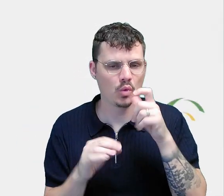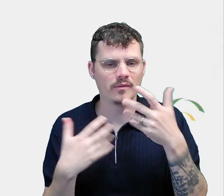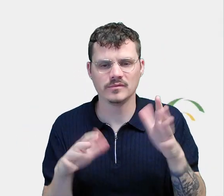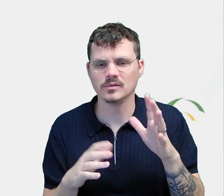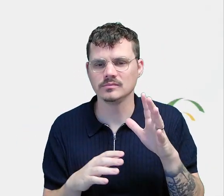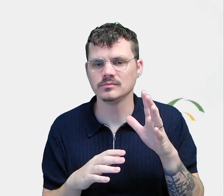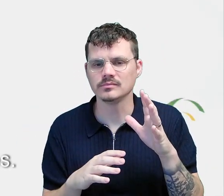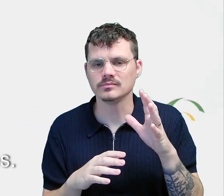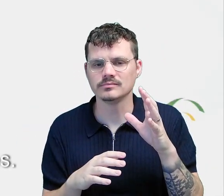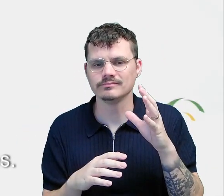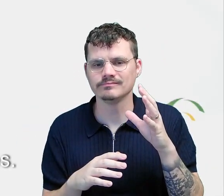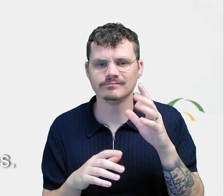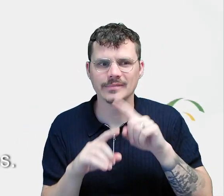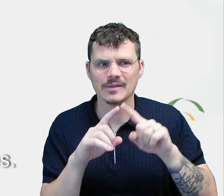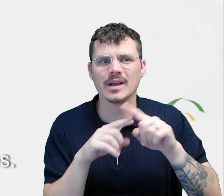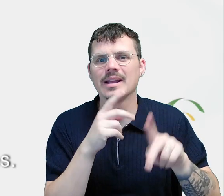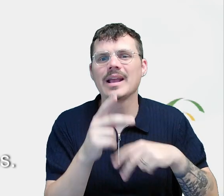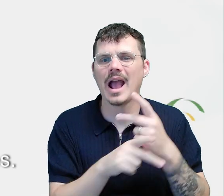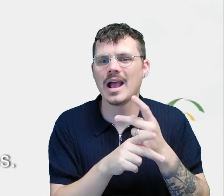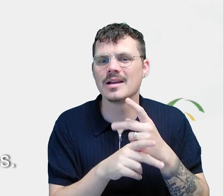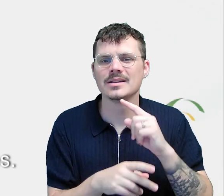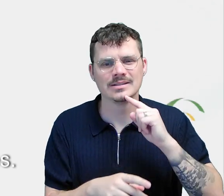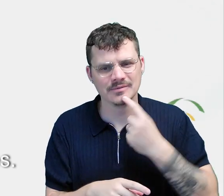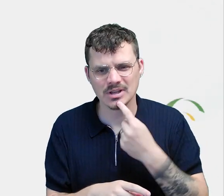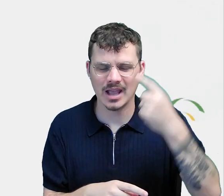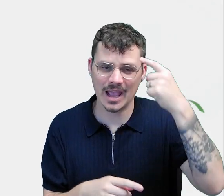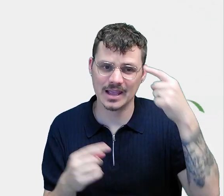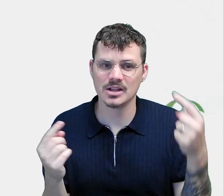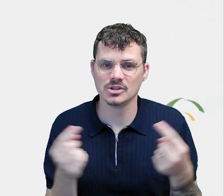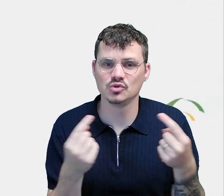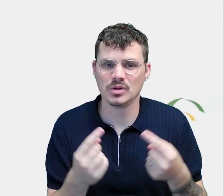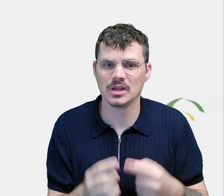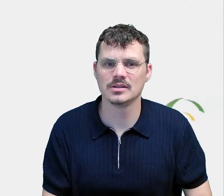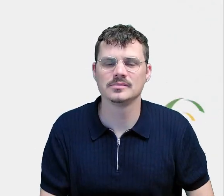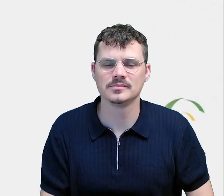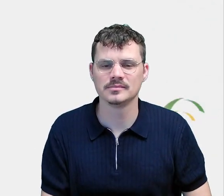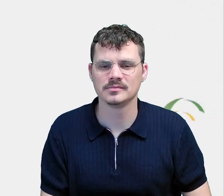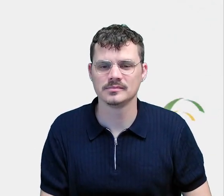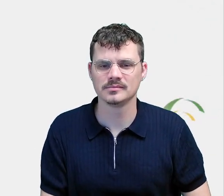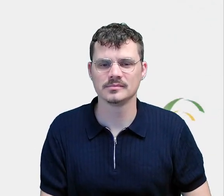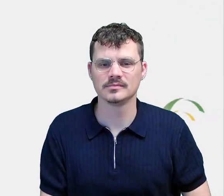who've had certain types of severe head injuries.